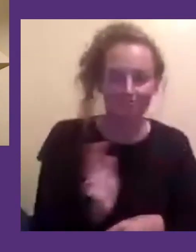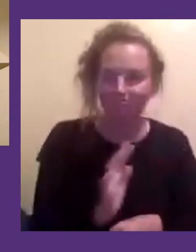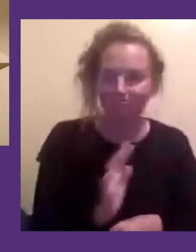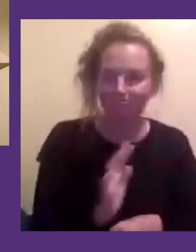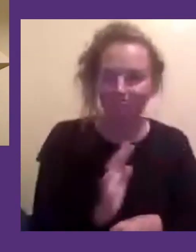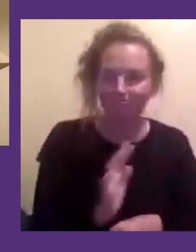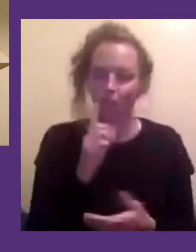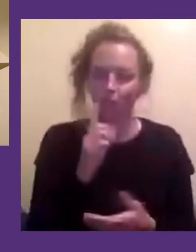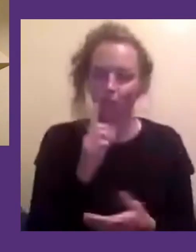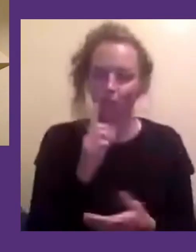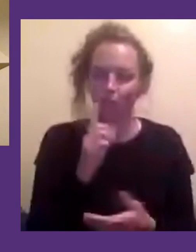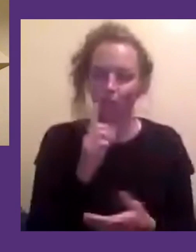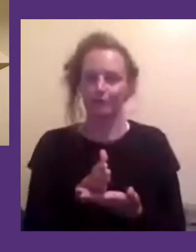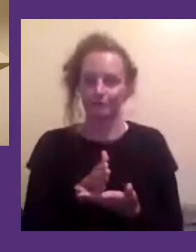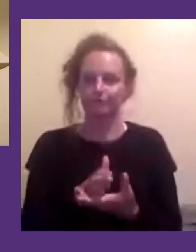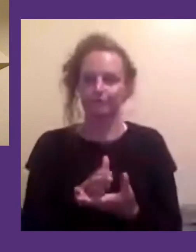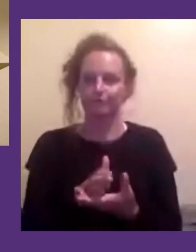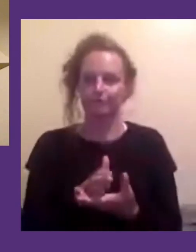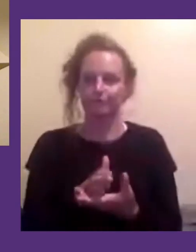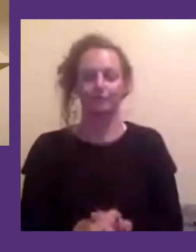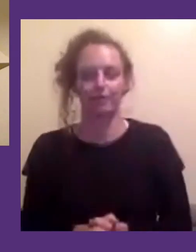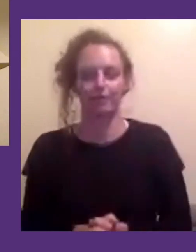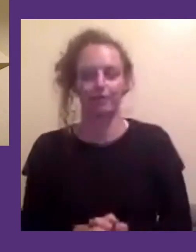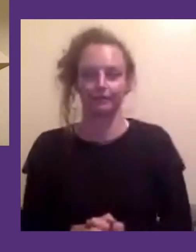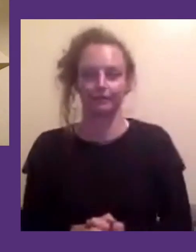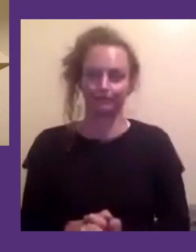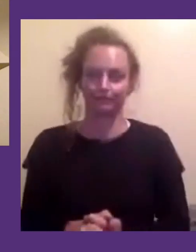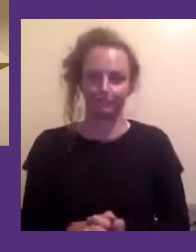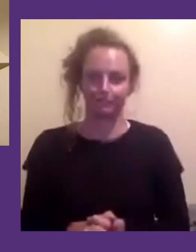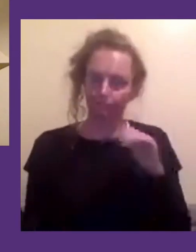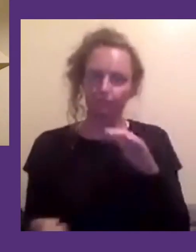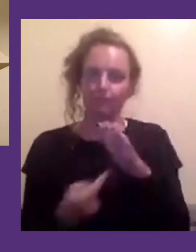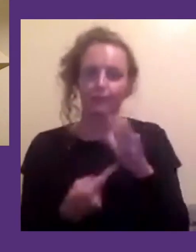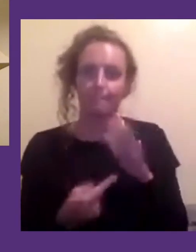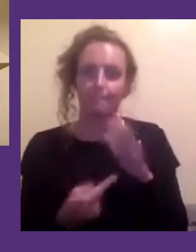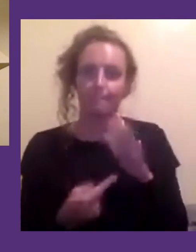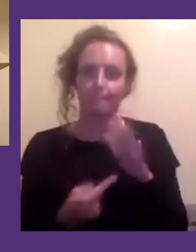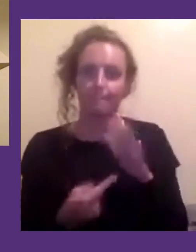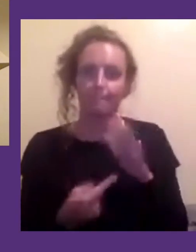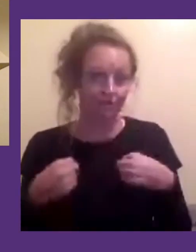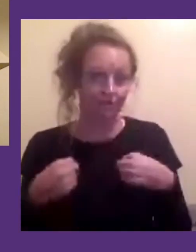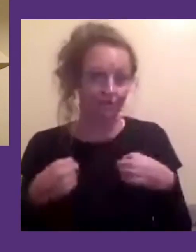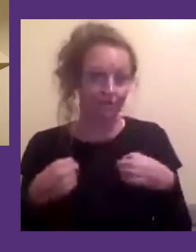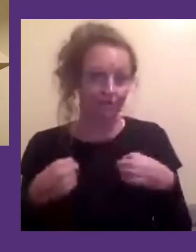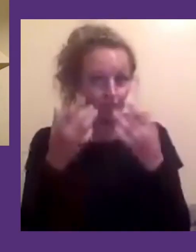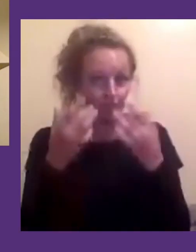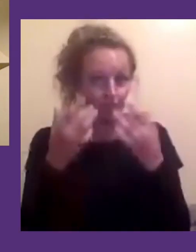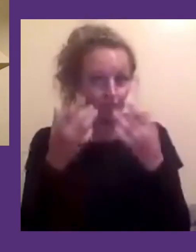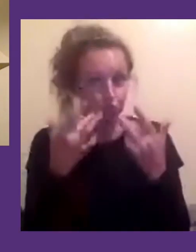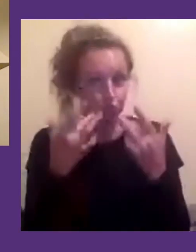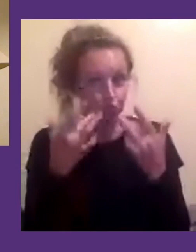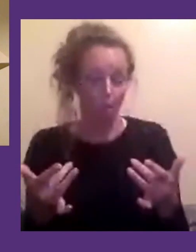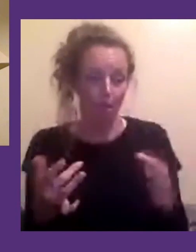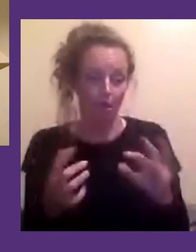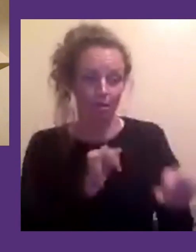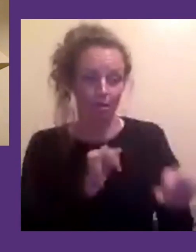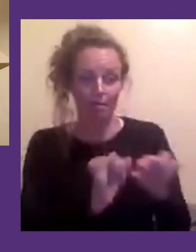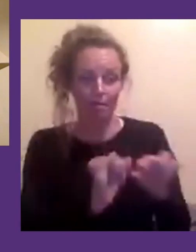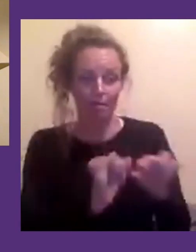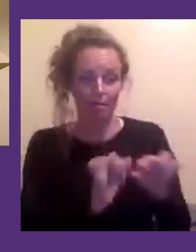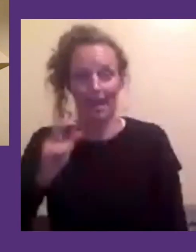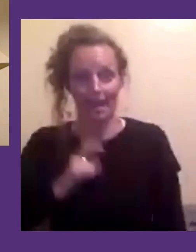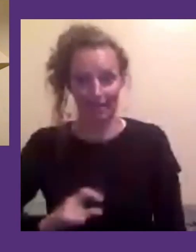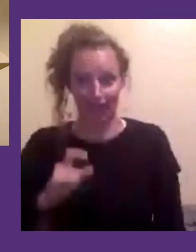me to show certain characters with very strong and passionate